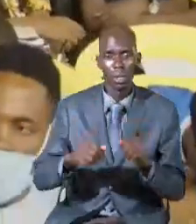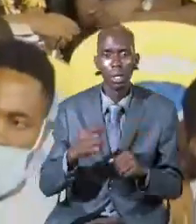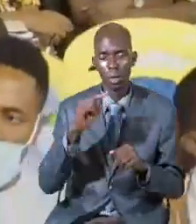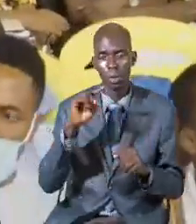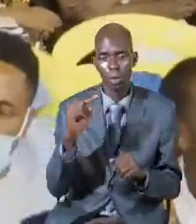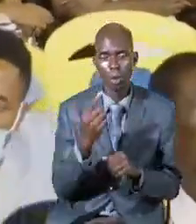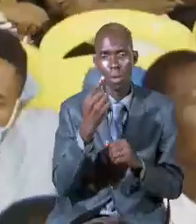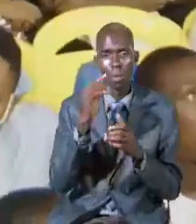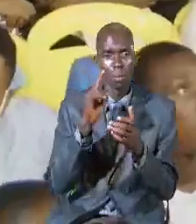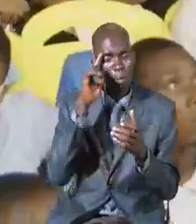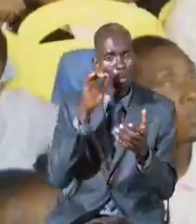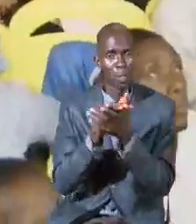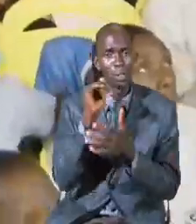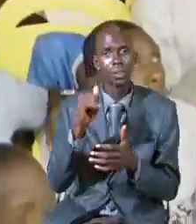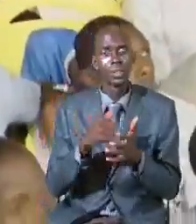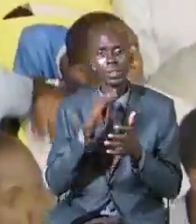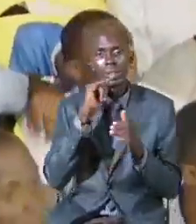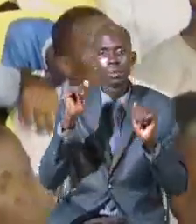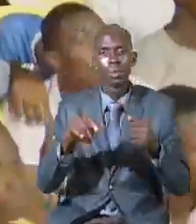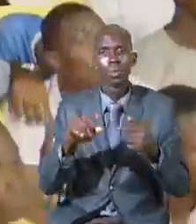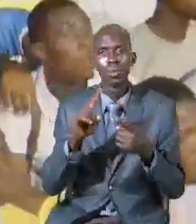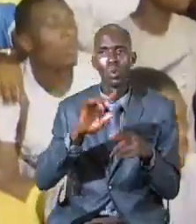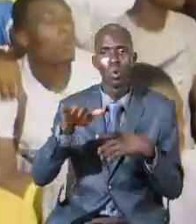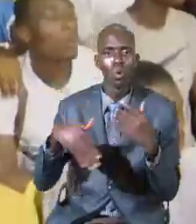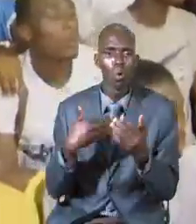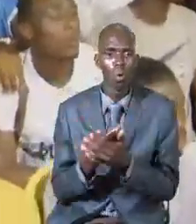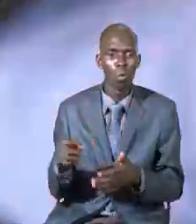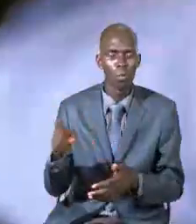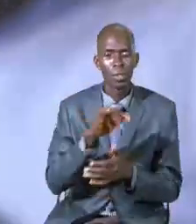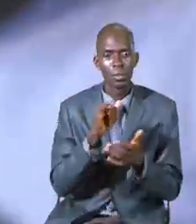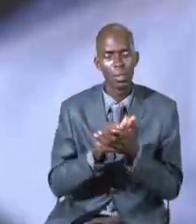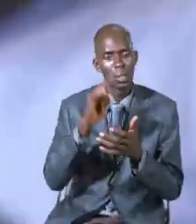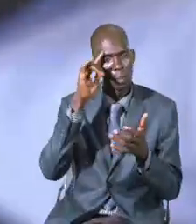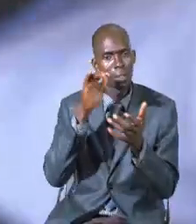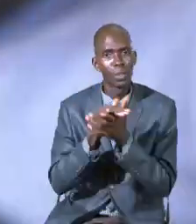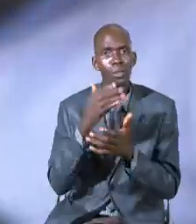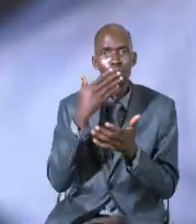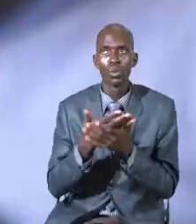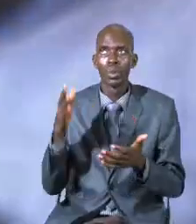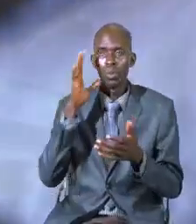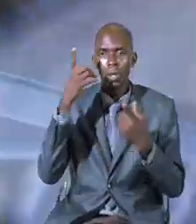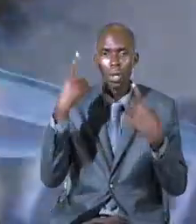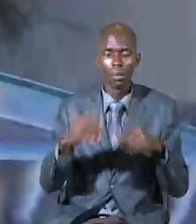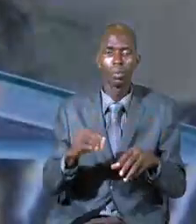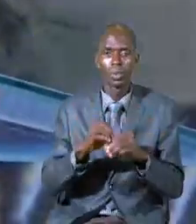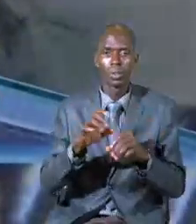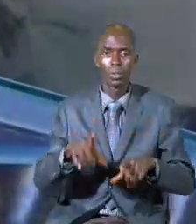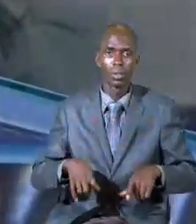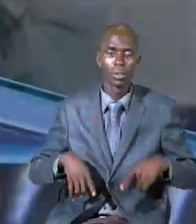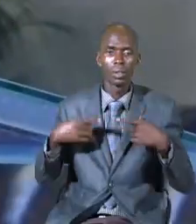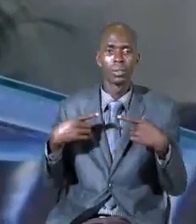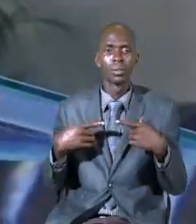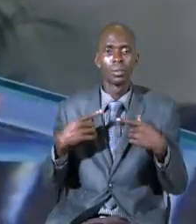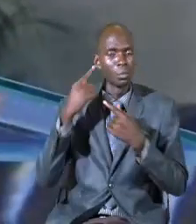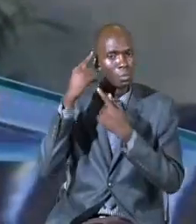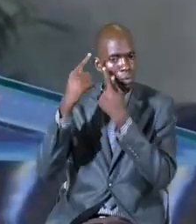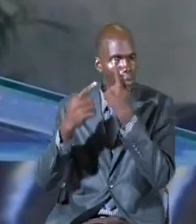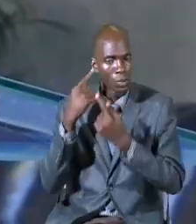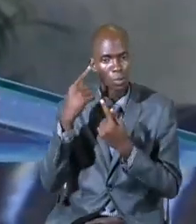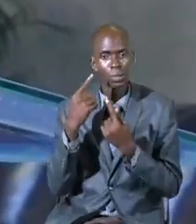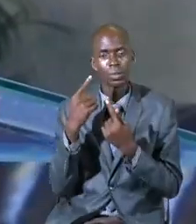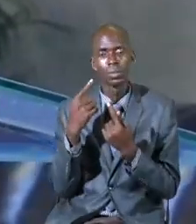them who believe. Great things will happen in your life. Meditation, thoughtful